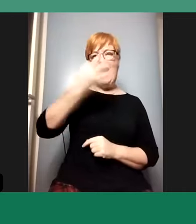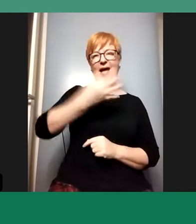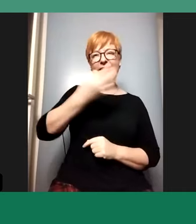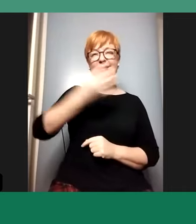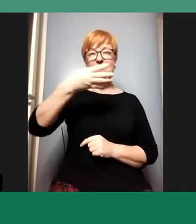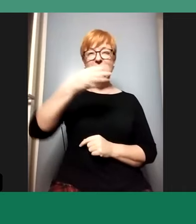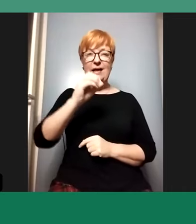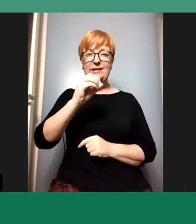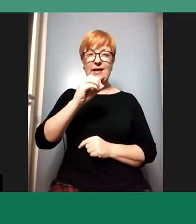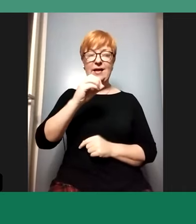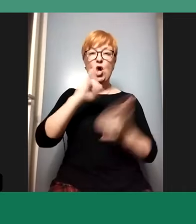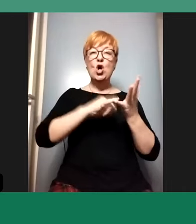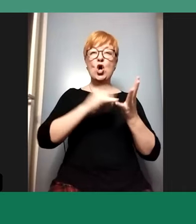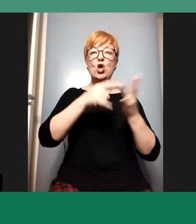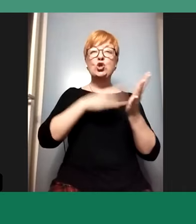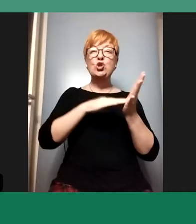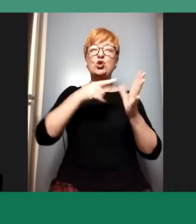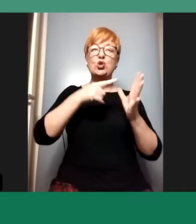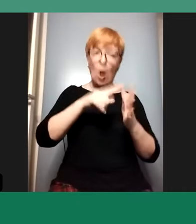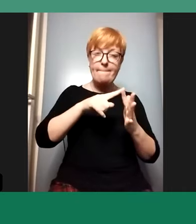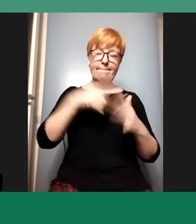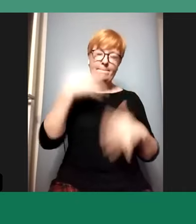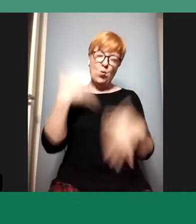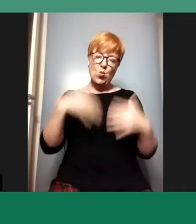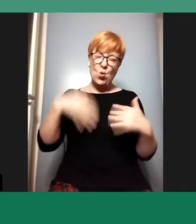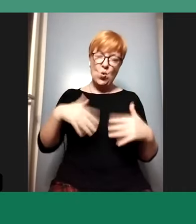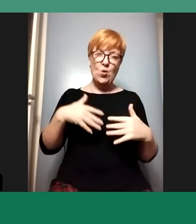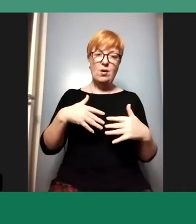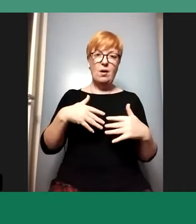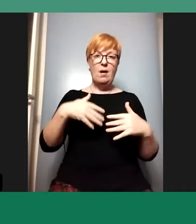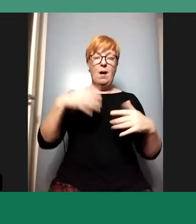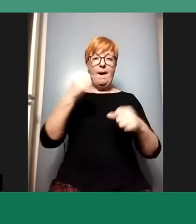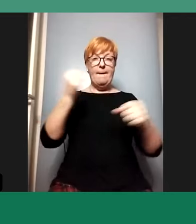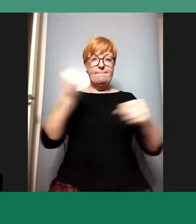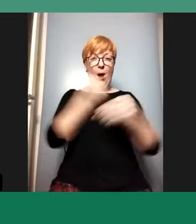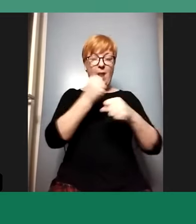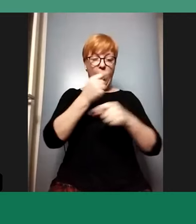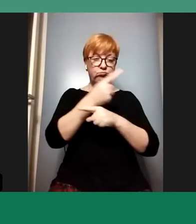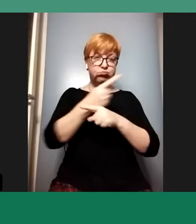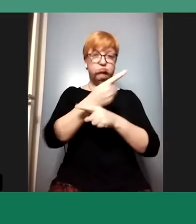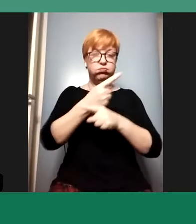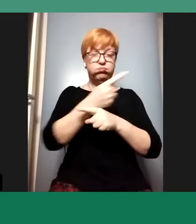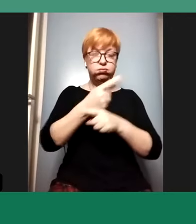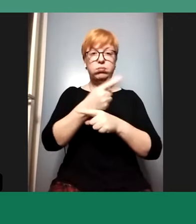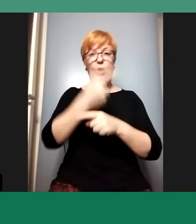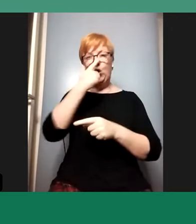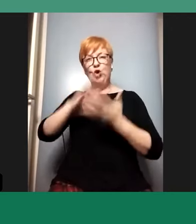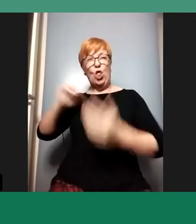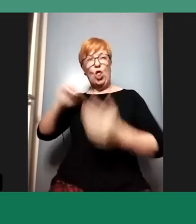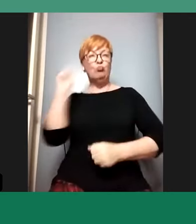Somme, battalion bomber. Yet known to throw bombs like coconuts. This barrack